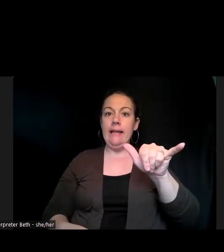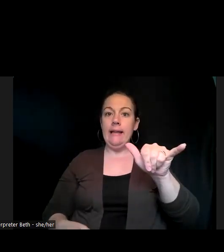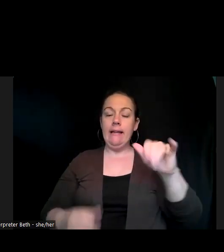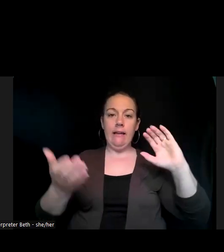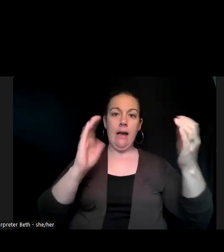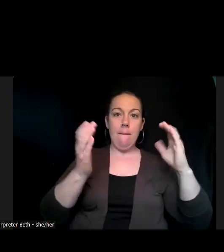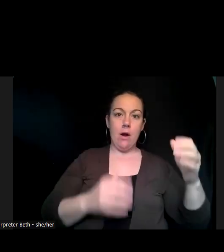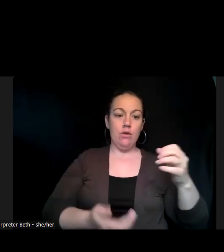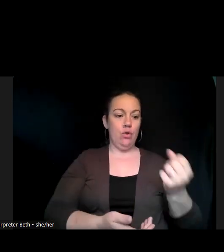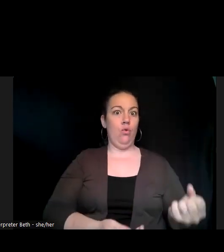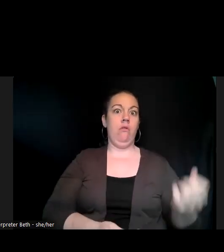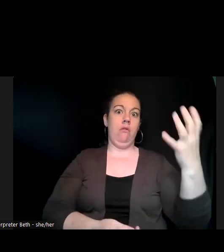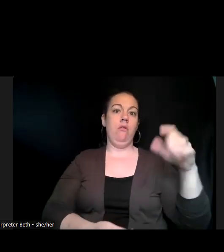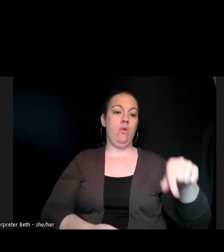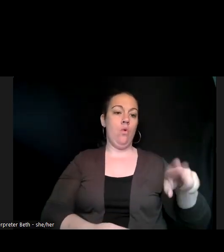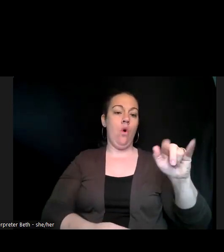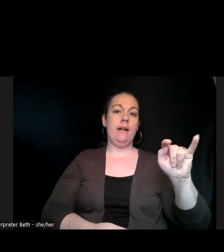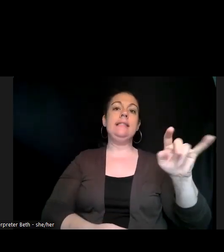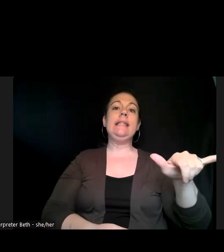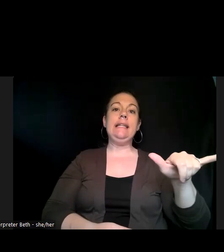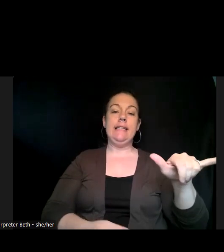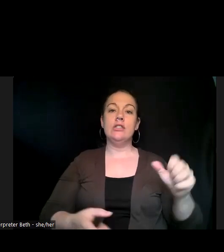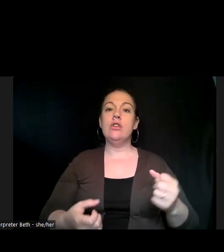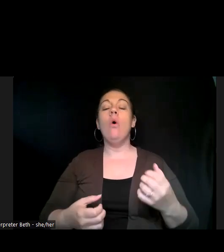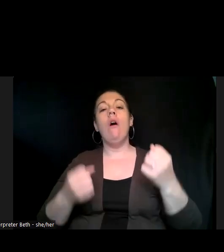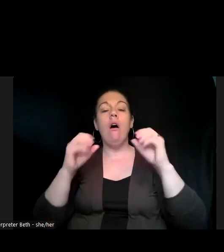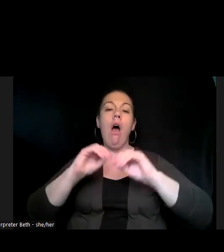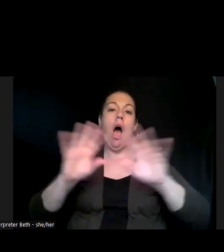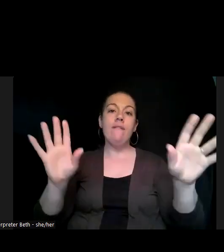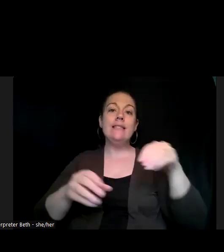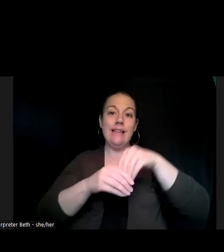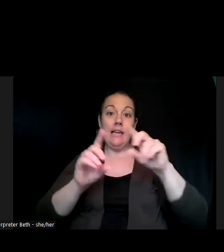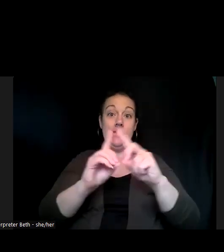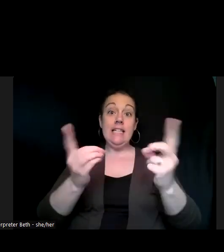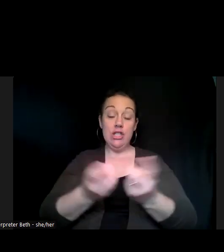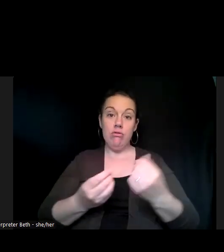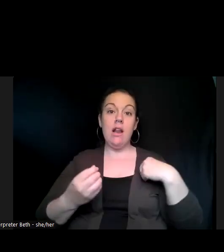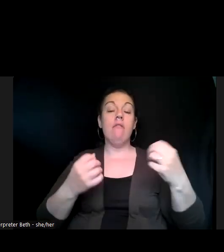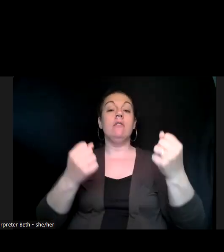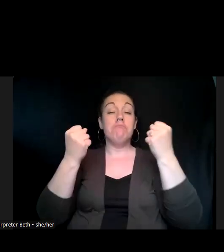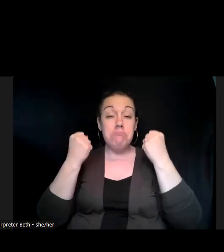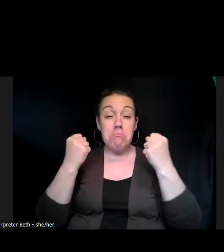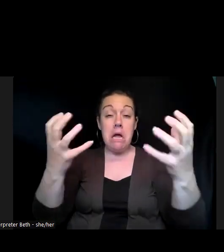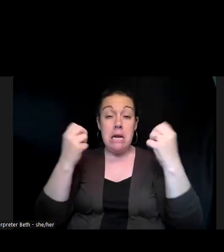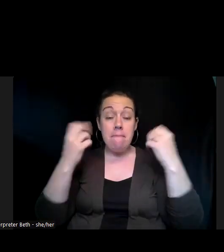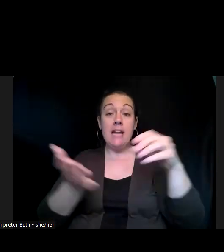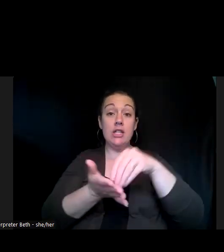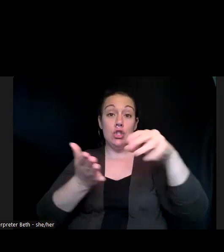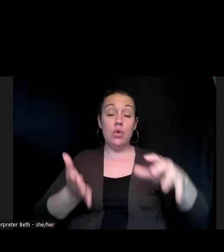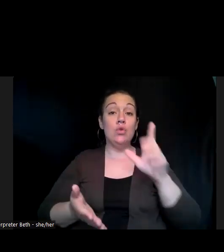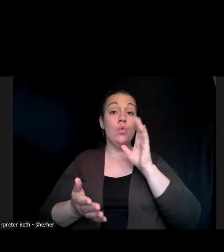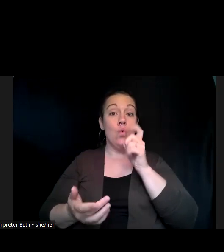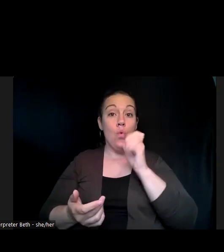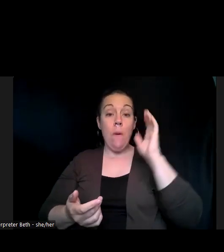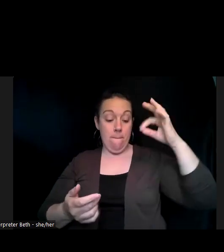So obviously there are tons of students in the district that would benefit from tutoring, but it's really about sort